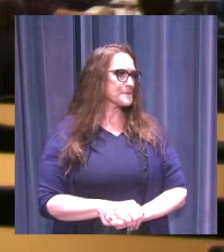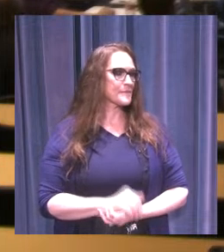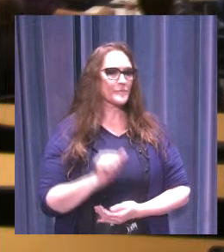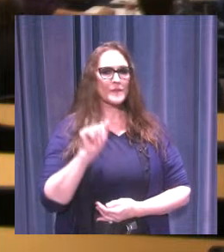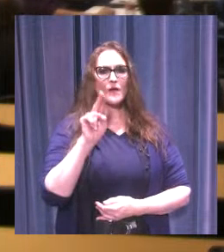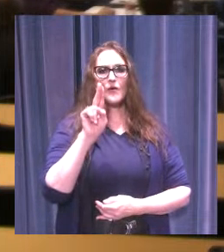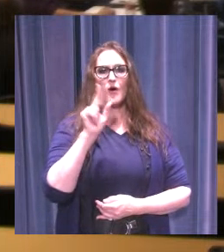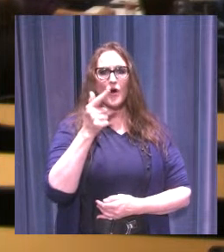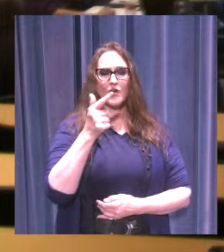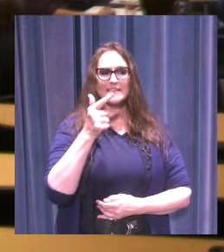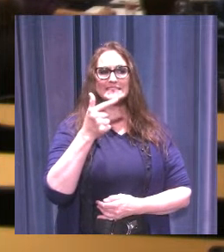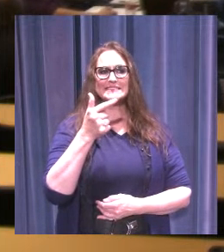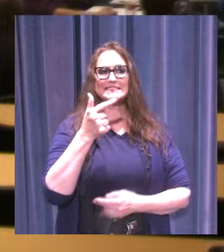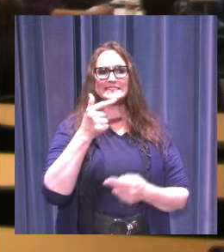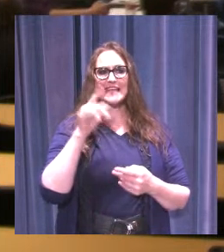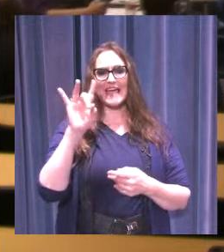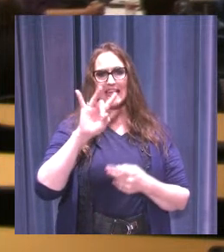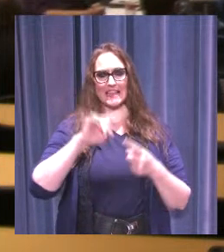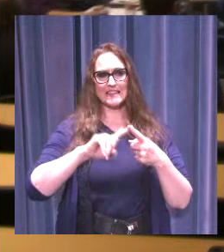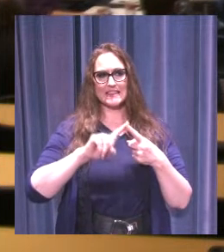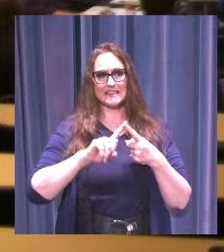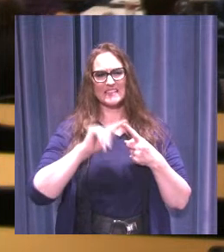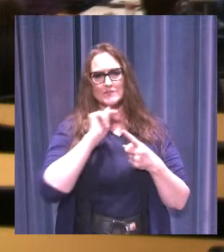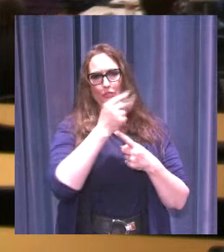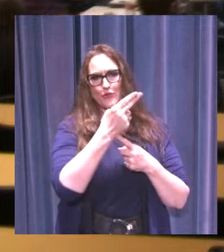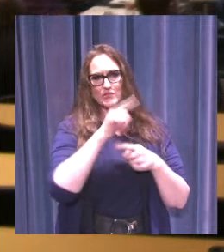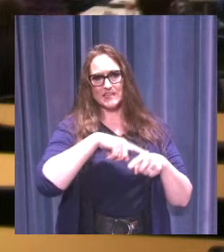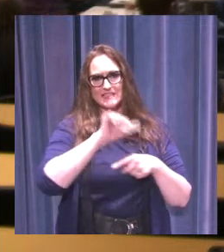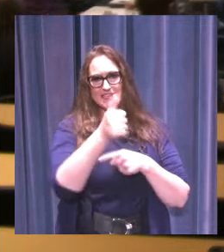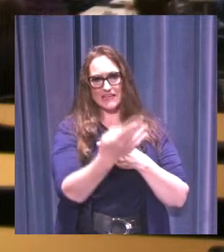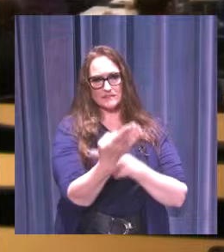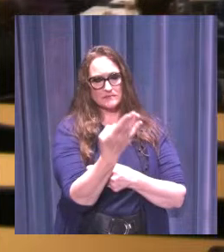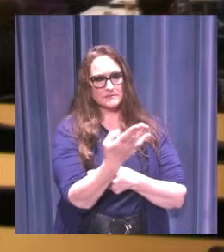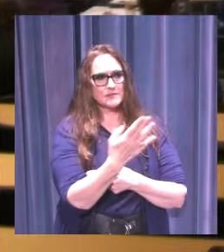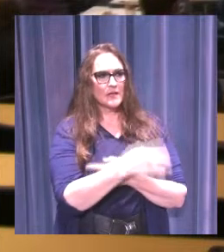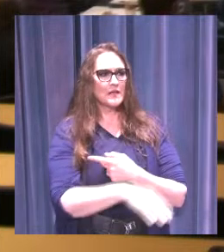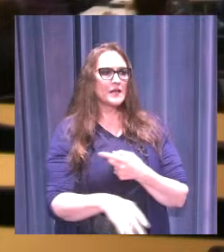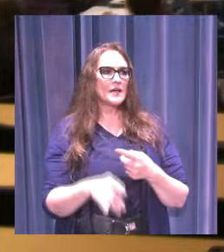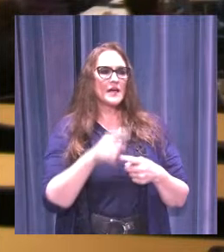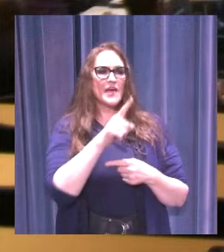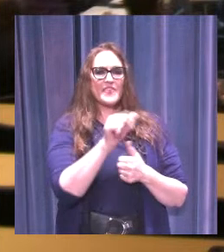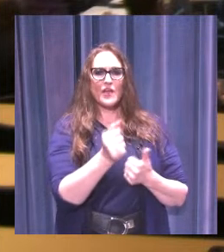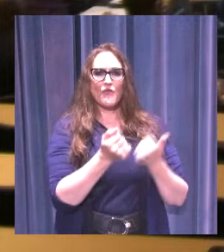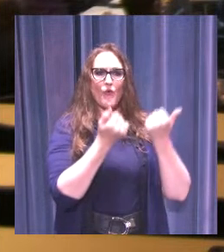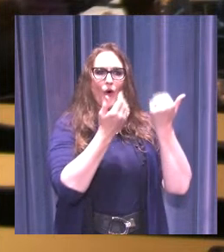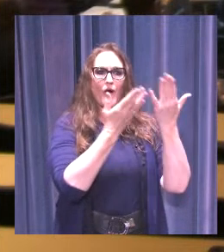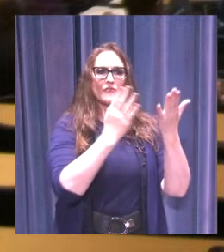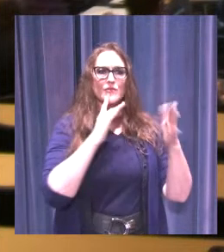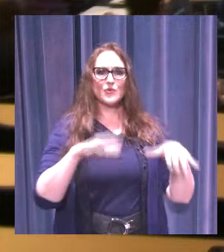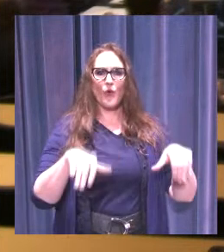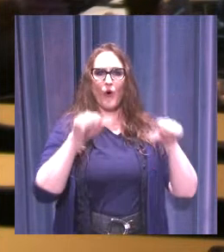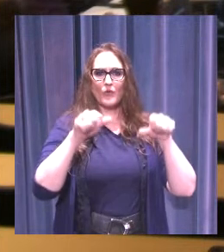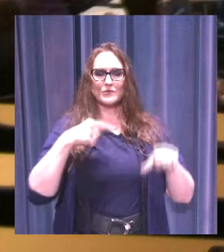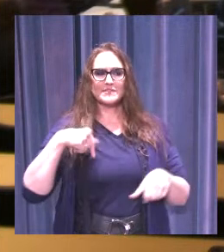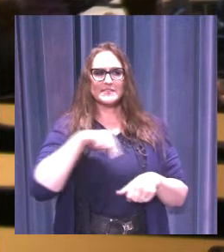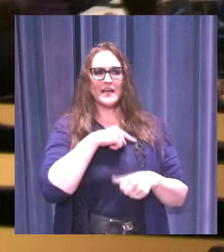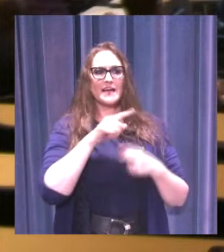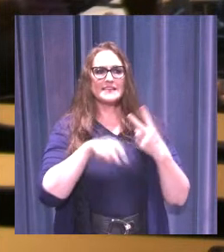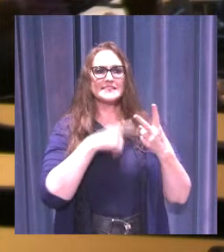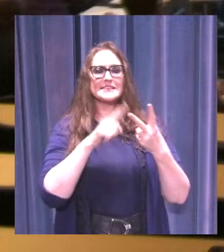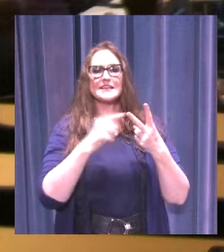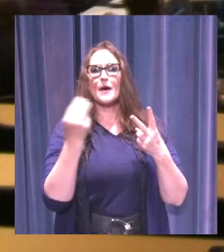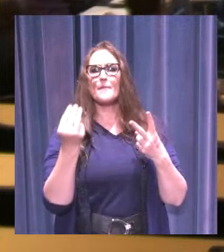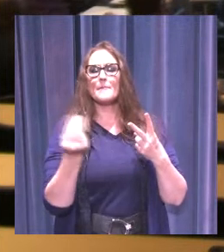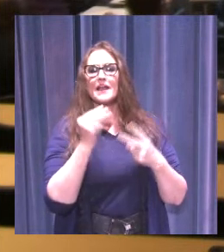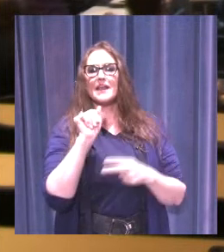August 8th, which is a Thursday at 10 a.m. They've offered to host us. And then